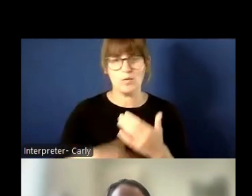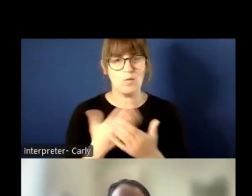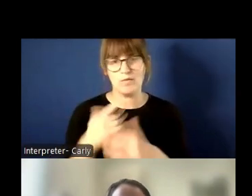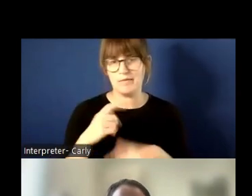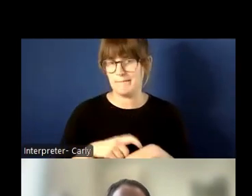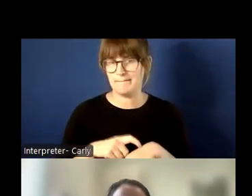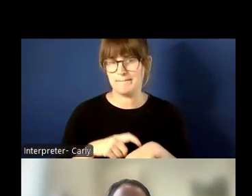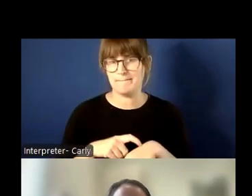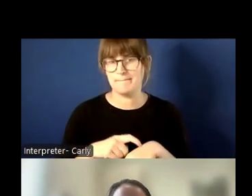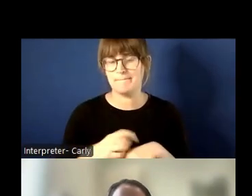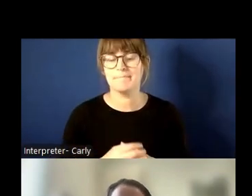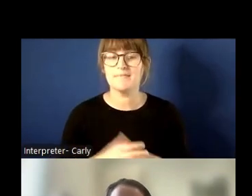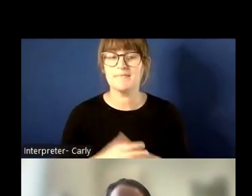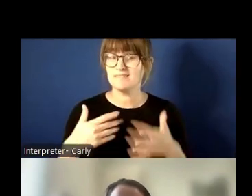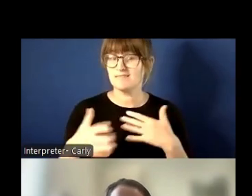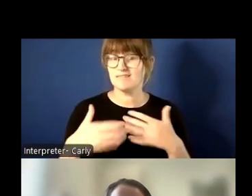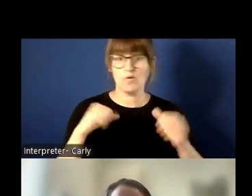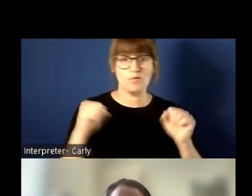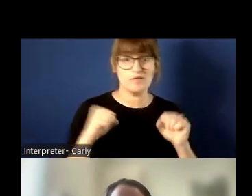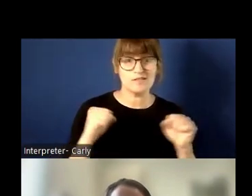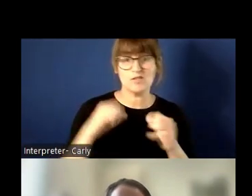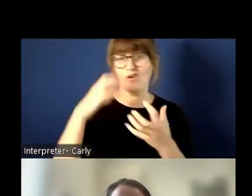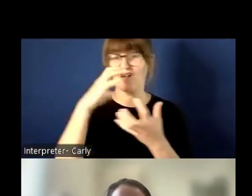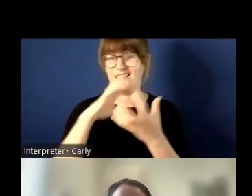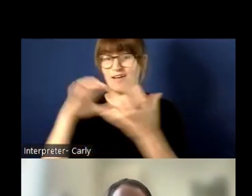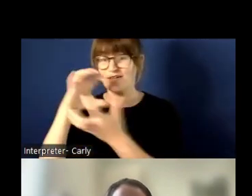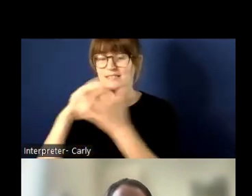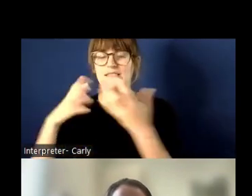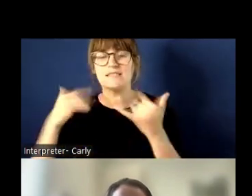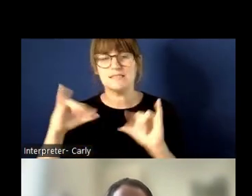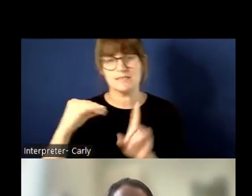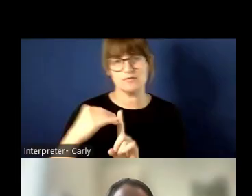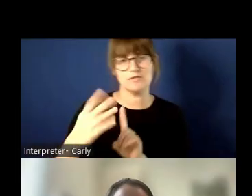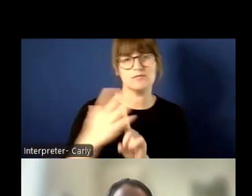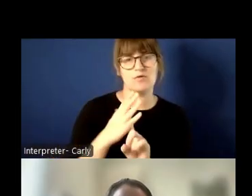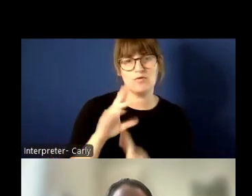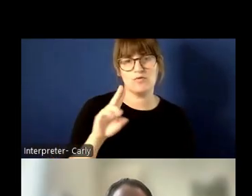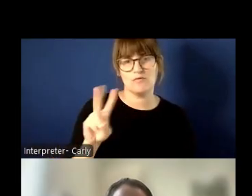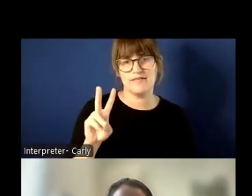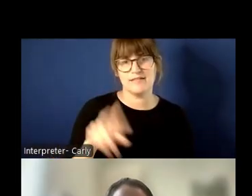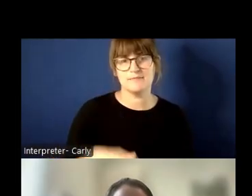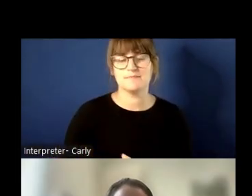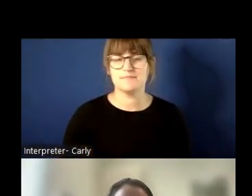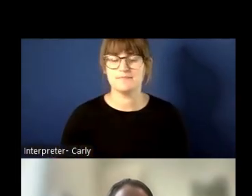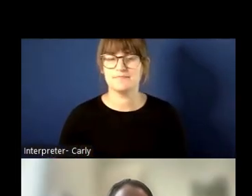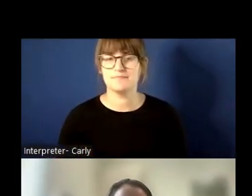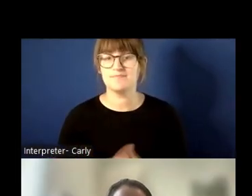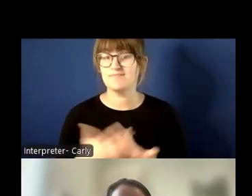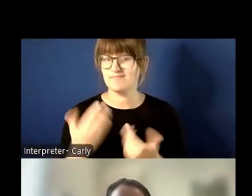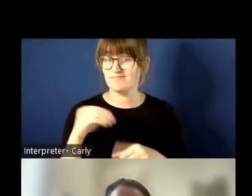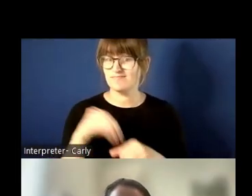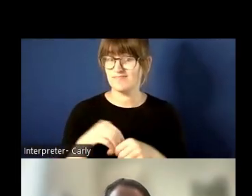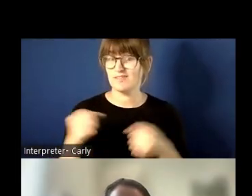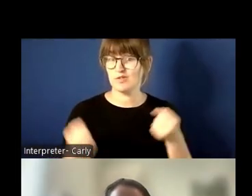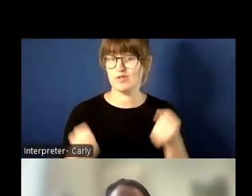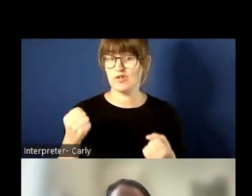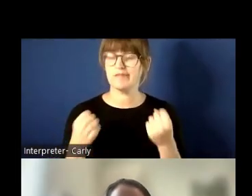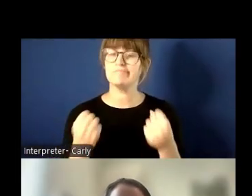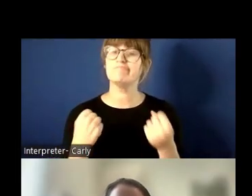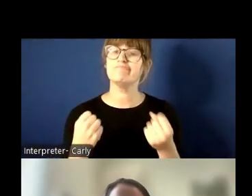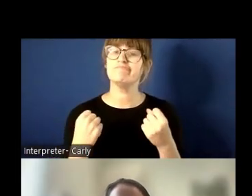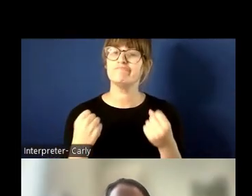So even during the winter or on a cloudy day, you still get the UV exposure from the sun. And when you're in the car,